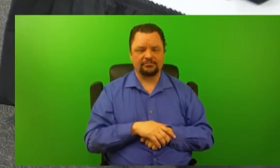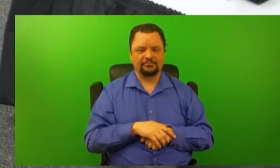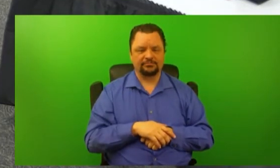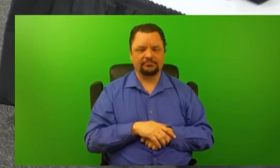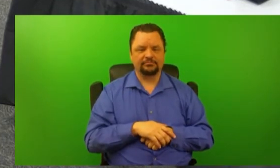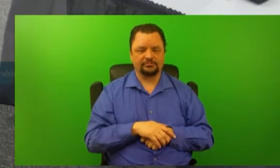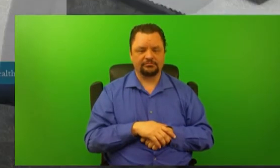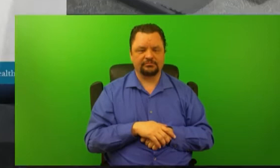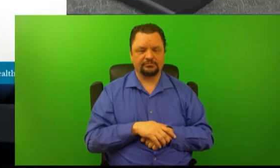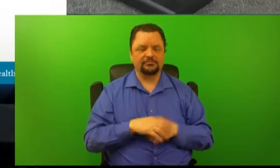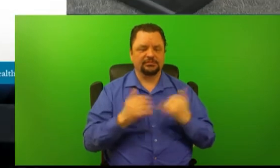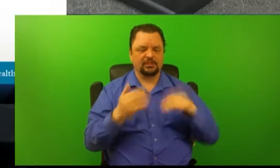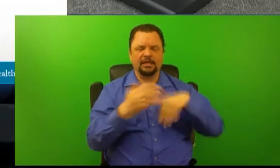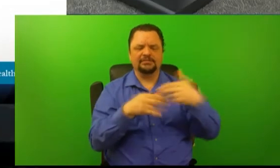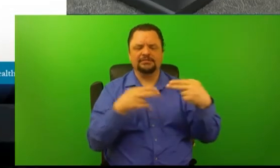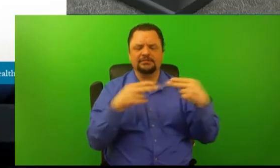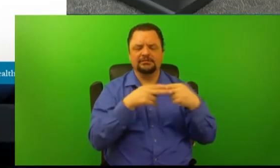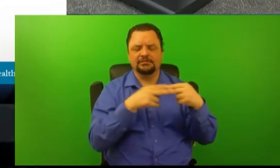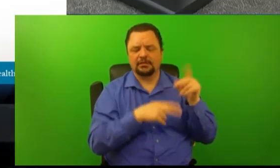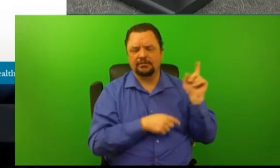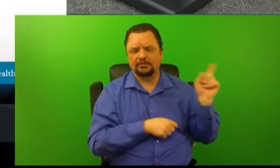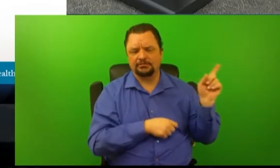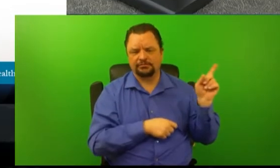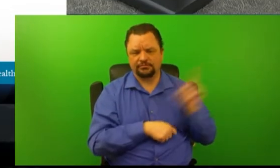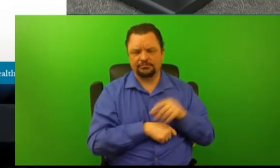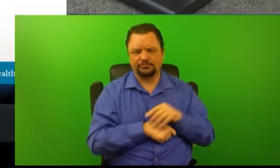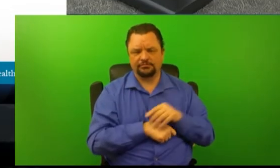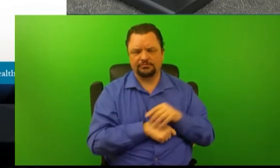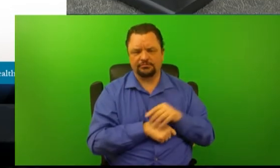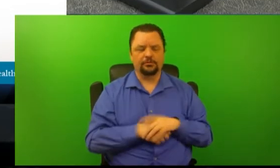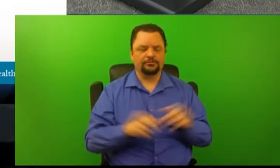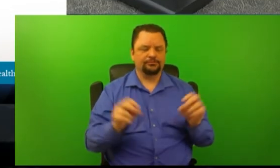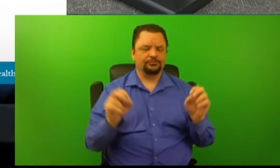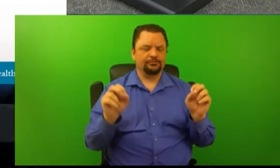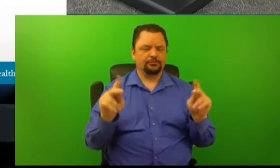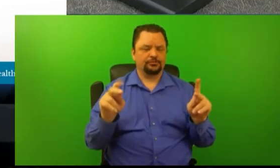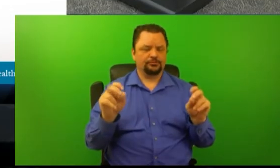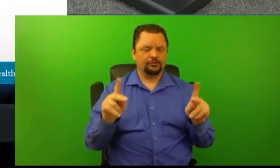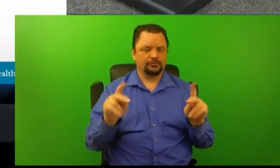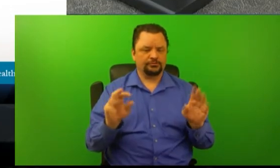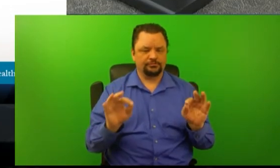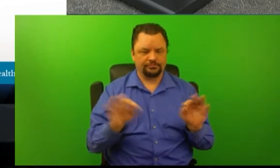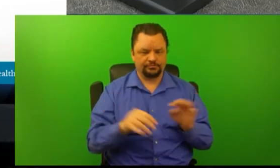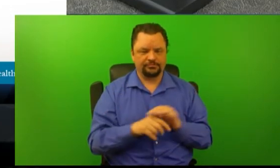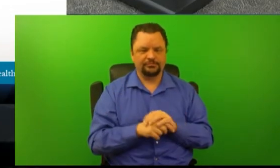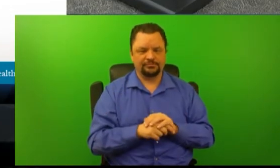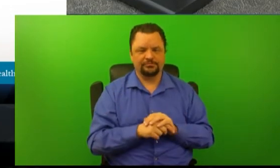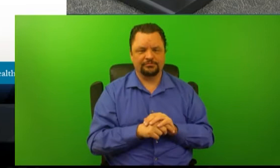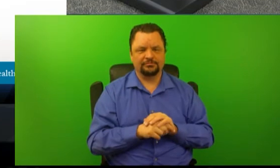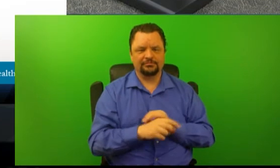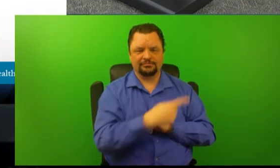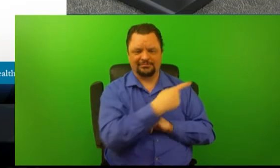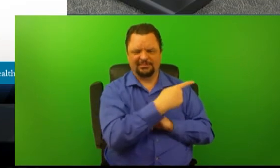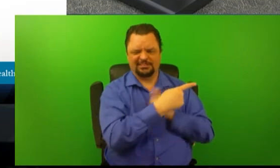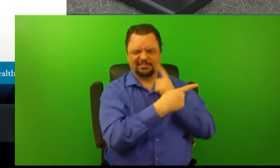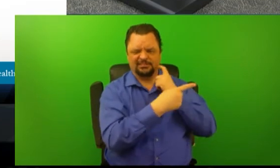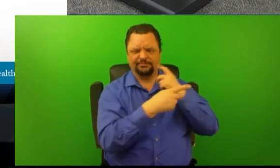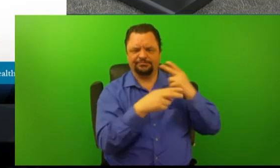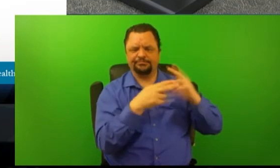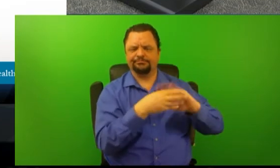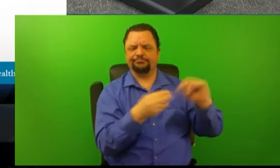All right. So as Deanne mentioned, we are poised to update our school guidance.